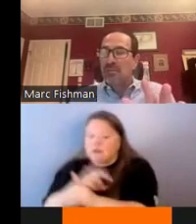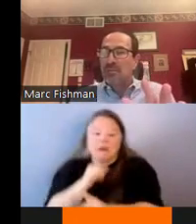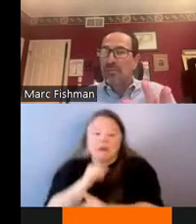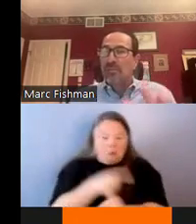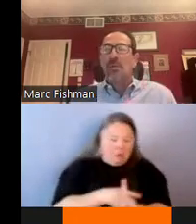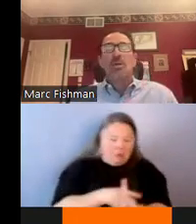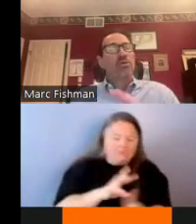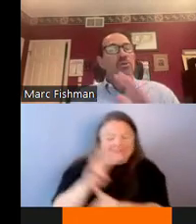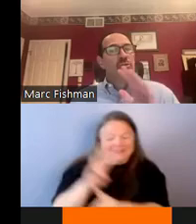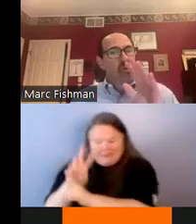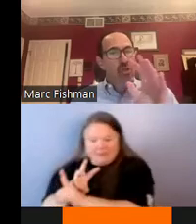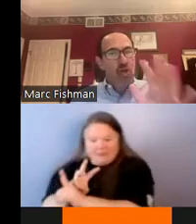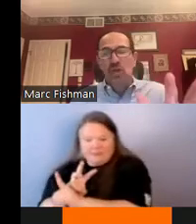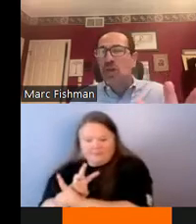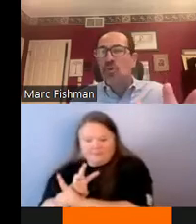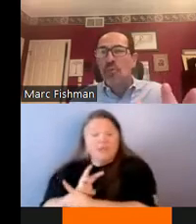perfect,